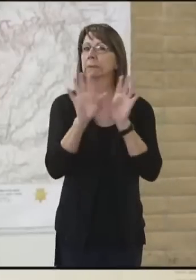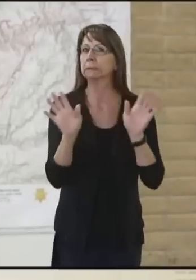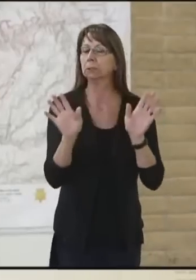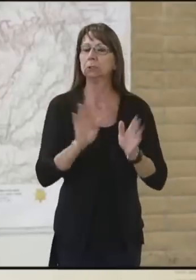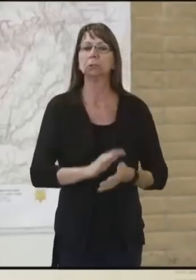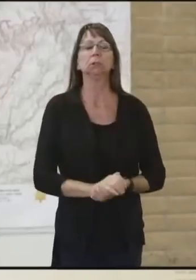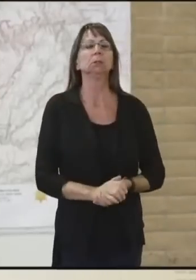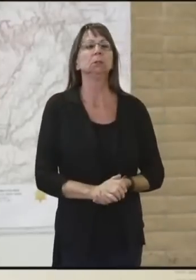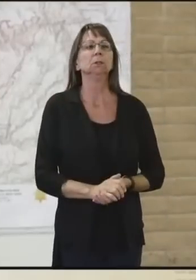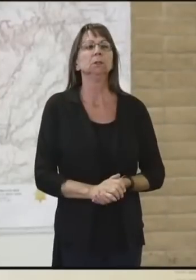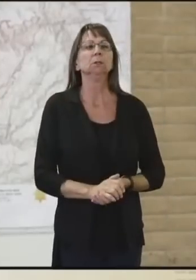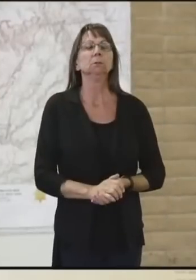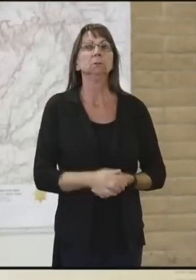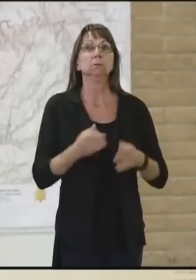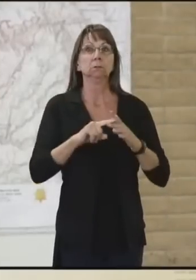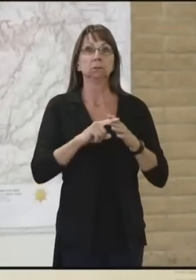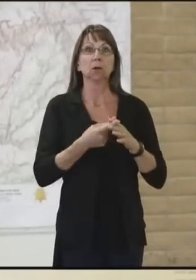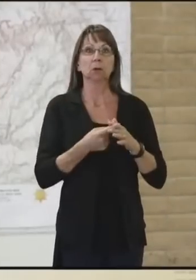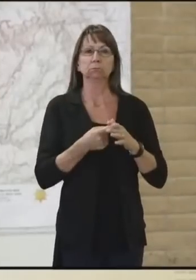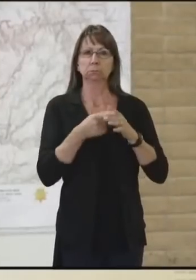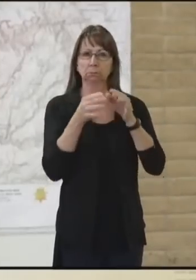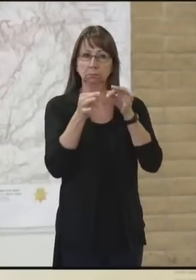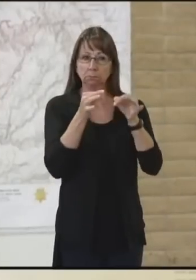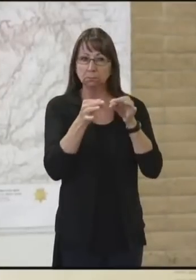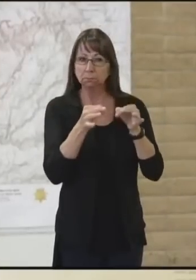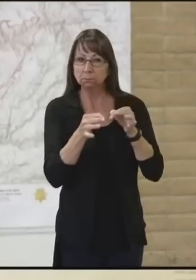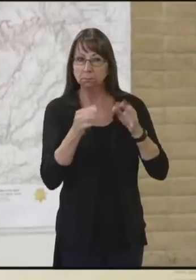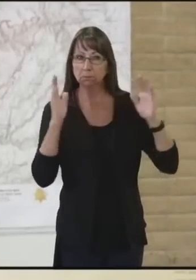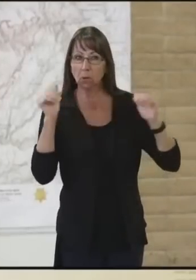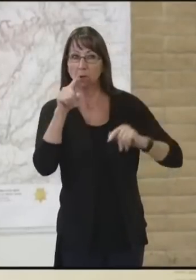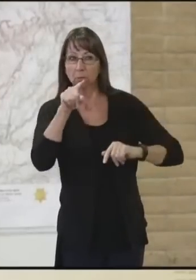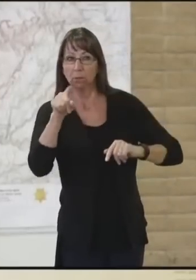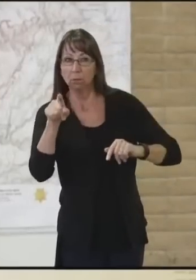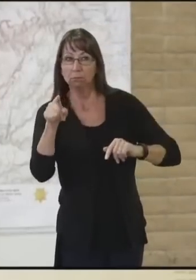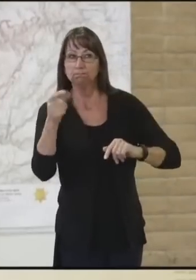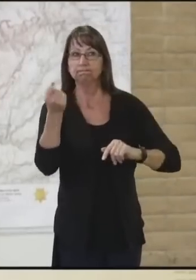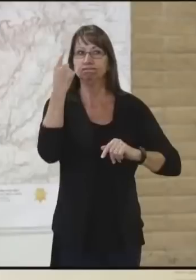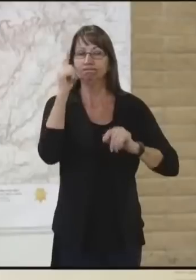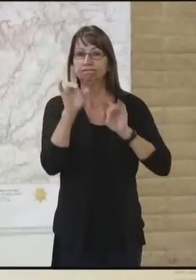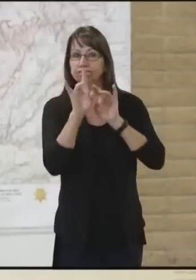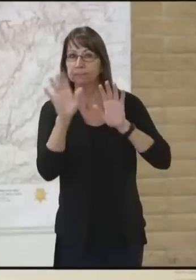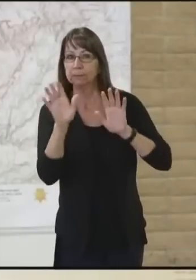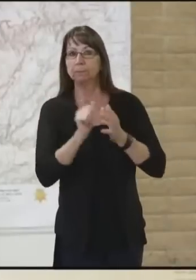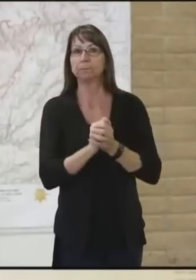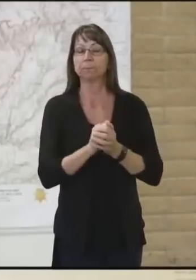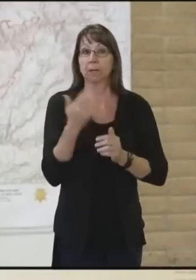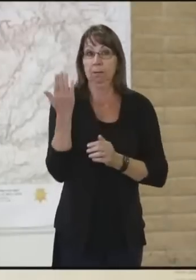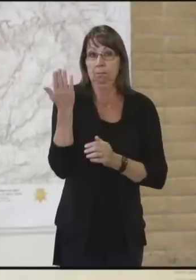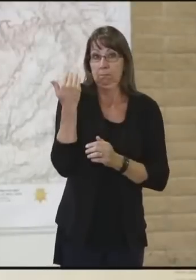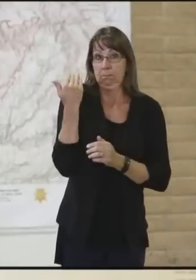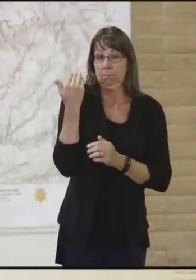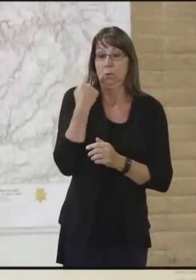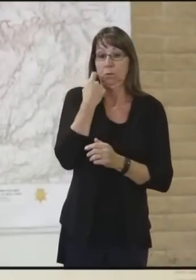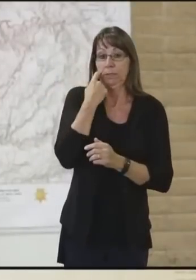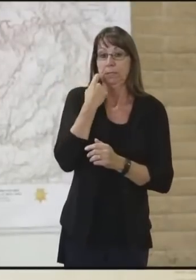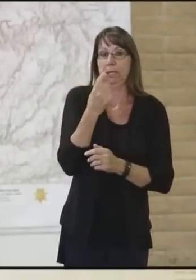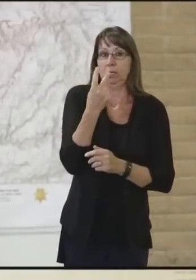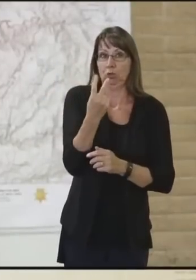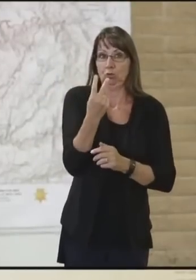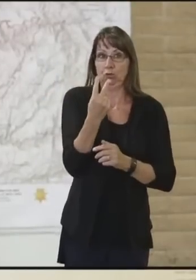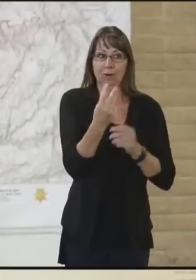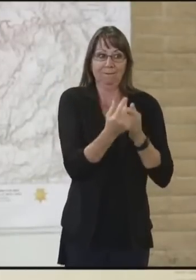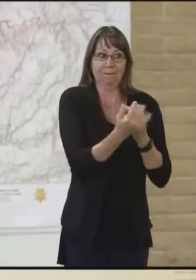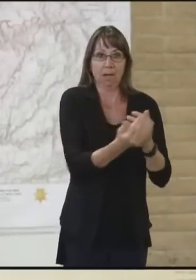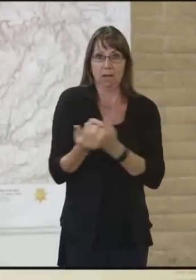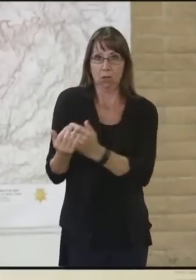And I'm going to start with an explanation, and hopefully you can follow me on this. There were two fires up in the Plumas National